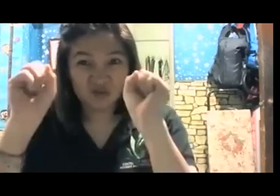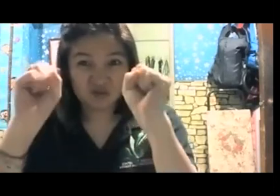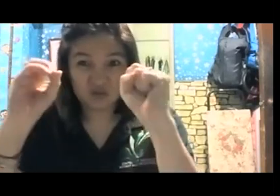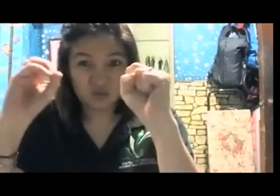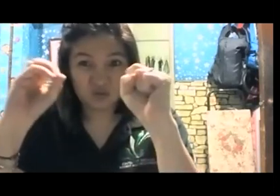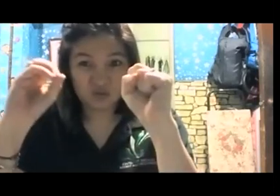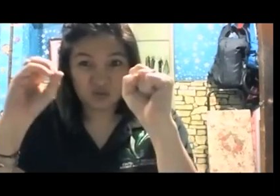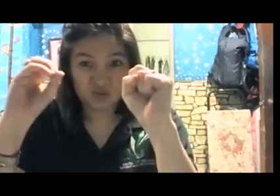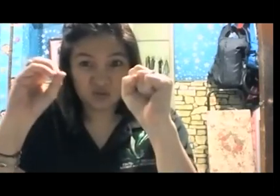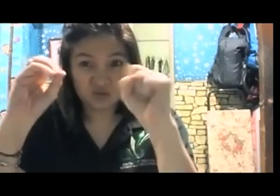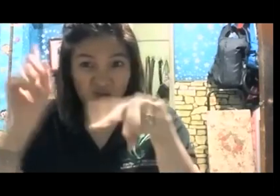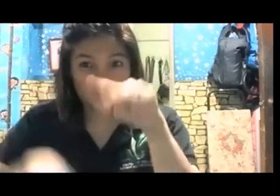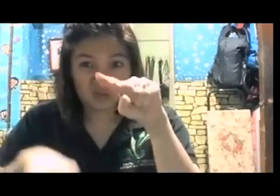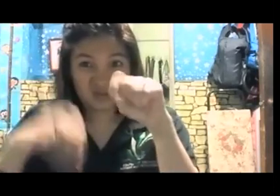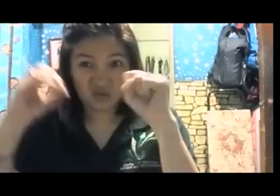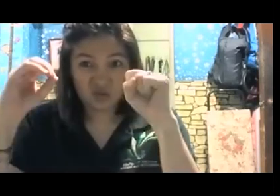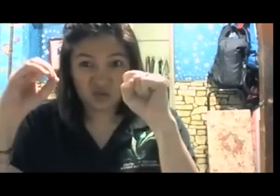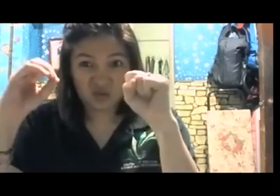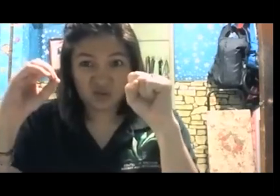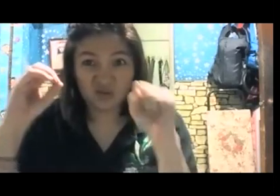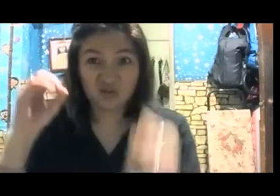Must have a P, every sentence.